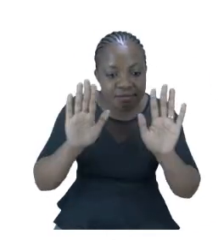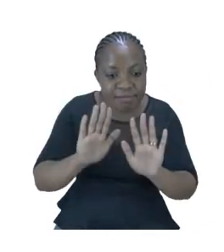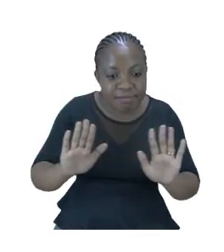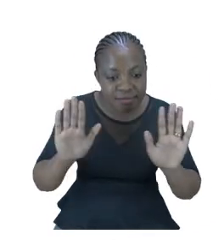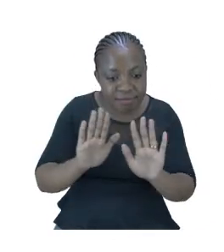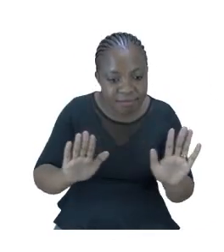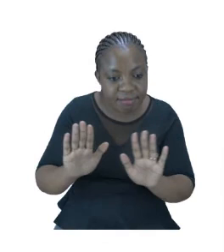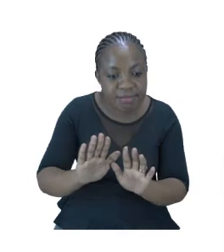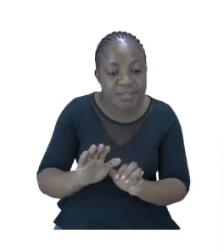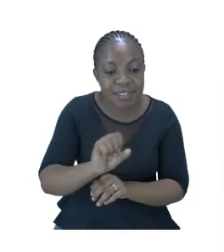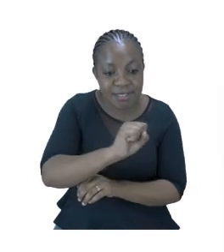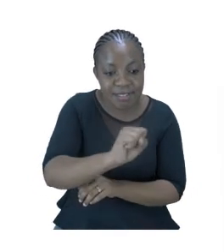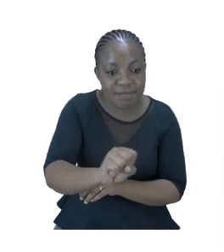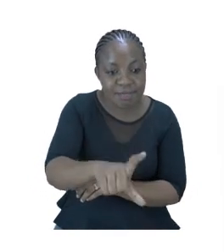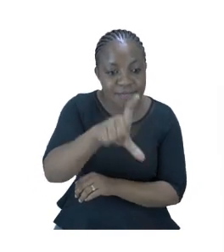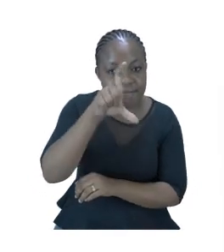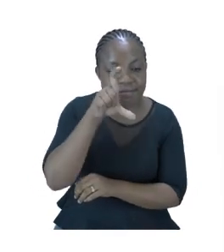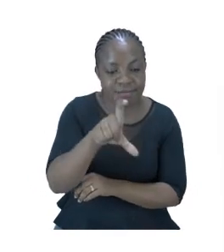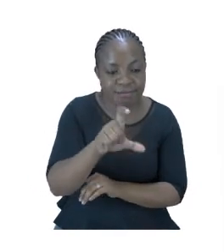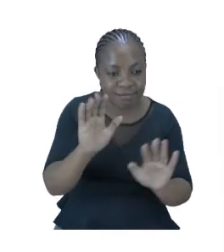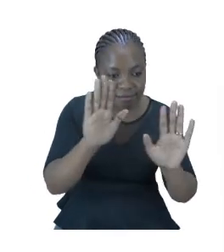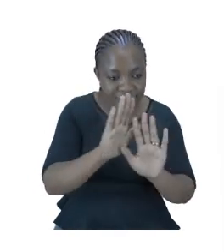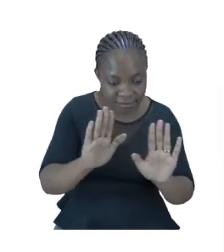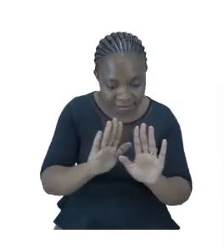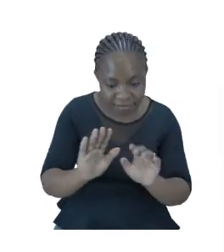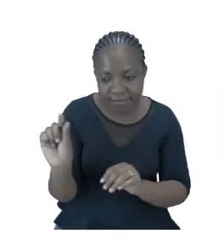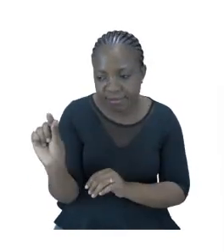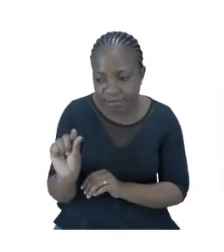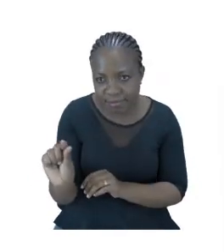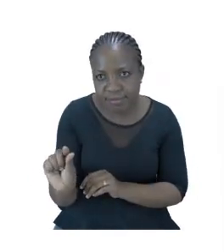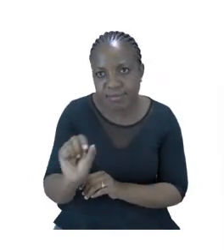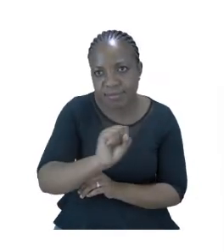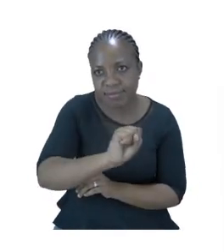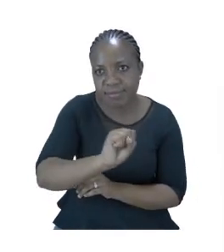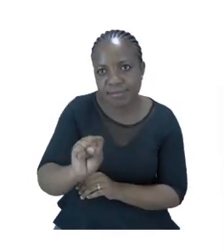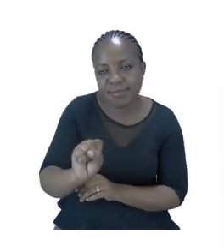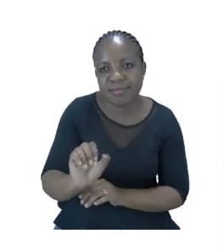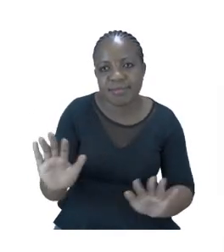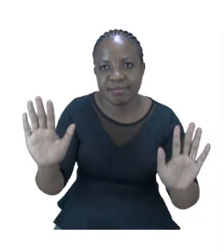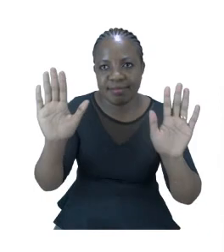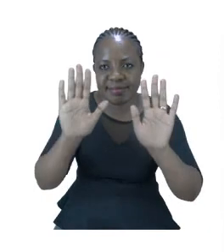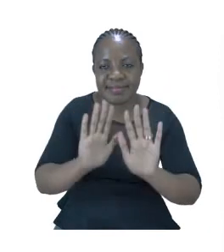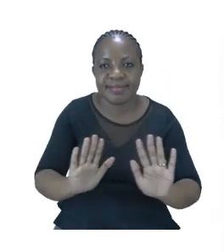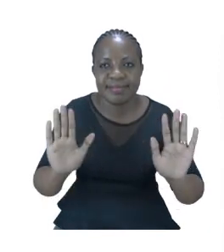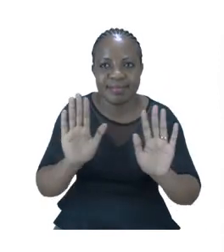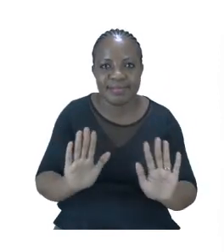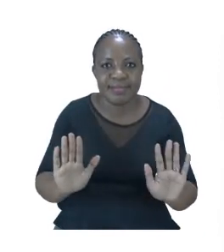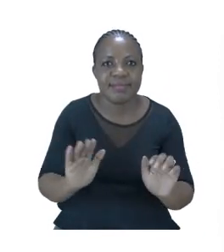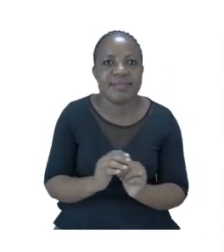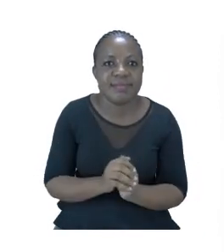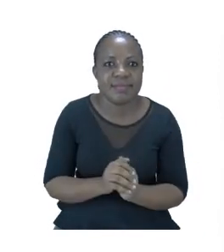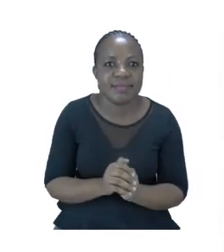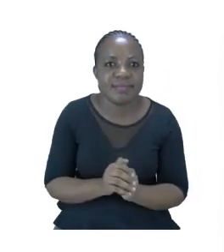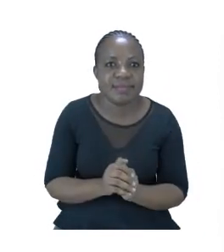letter S and small letter S. You are also going to